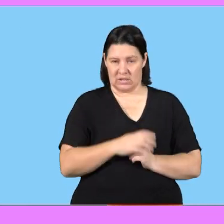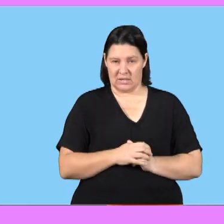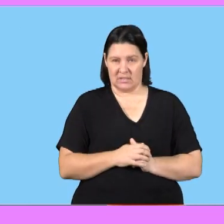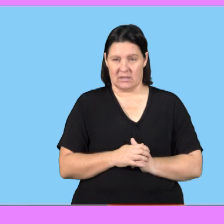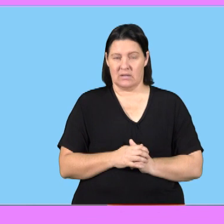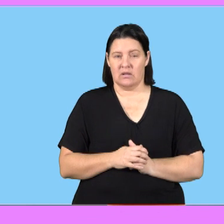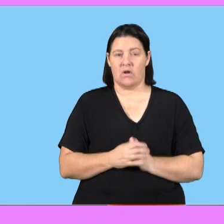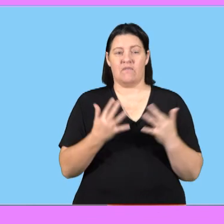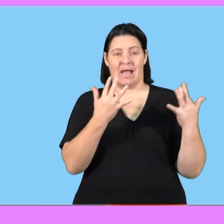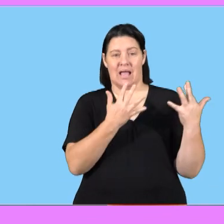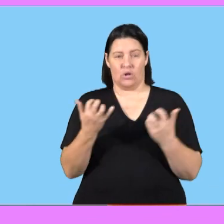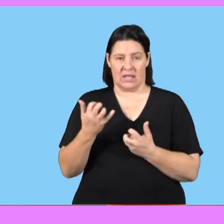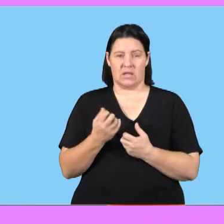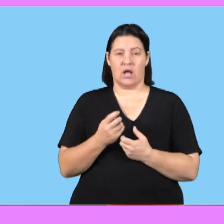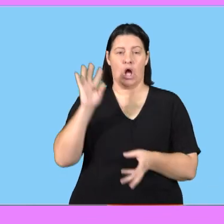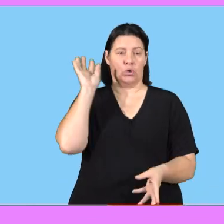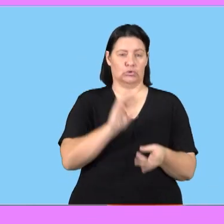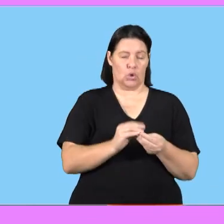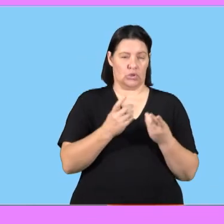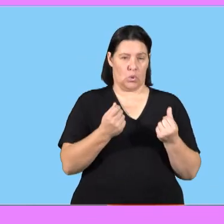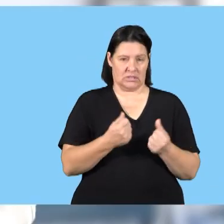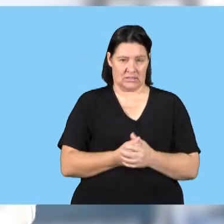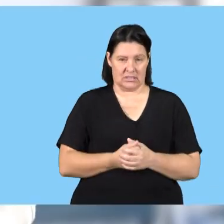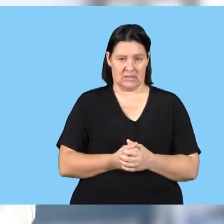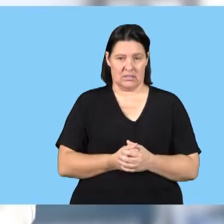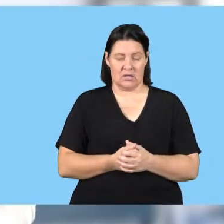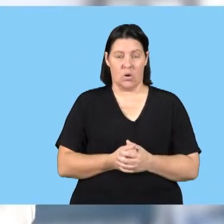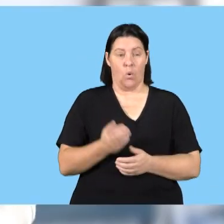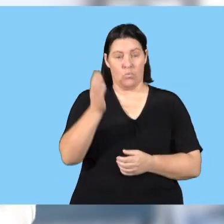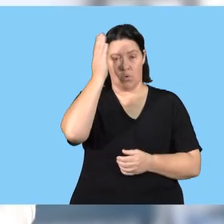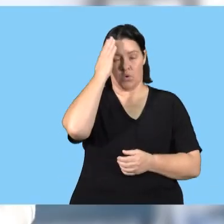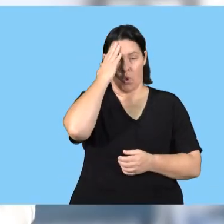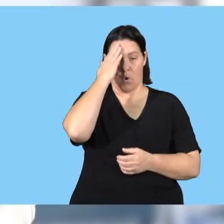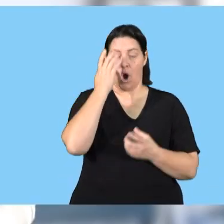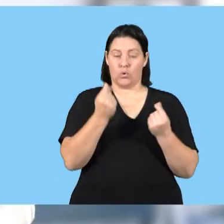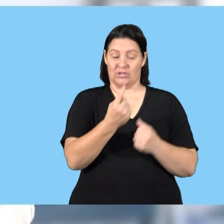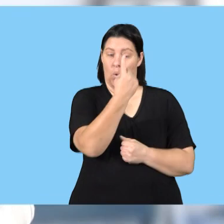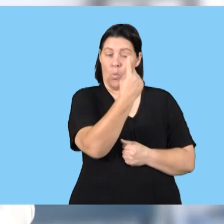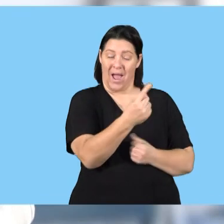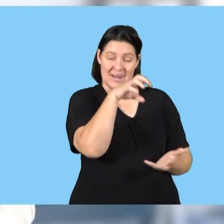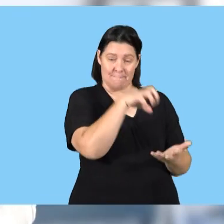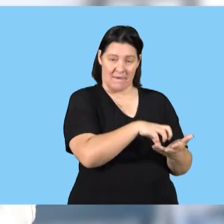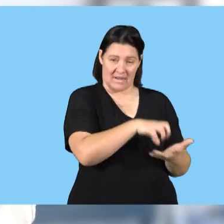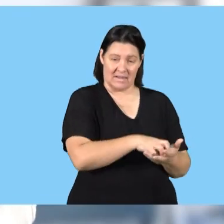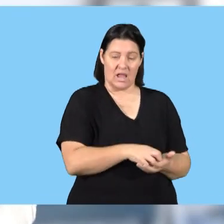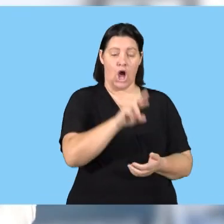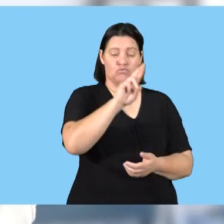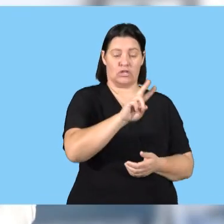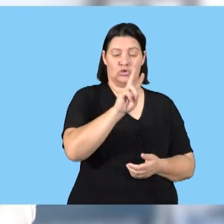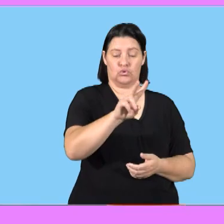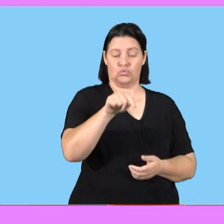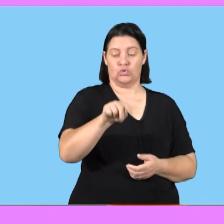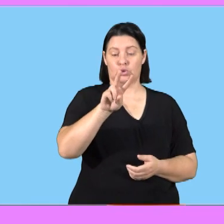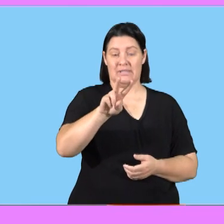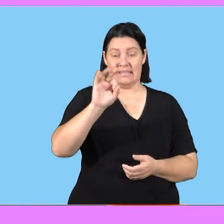the one of calculating the total cost. So now that we know that the cost of 1 muffin is